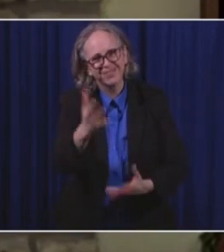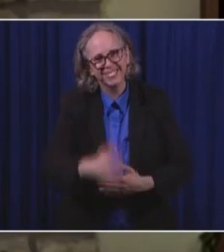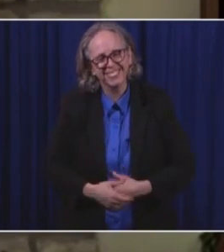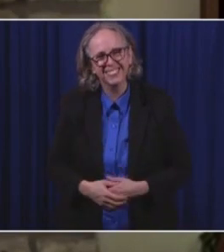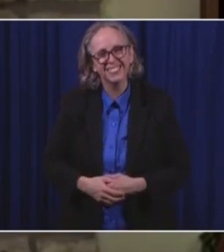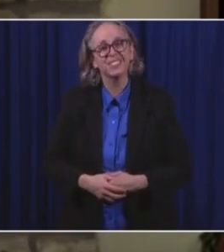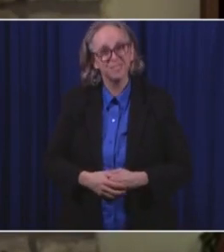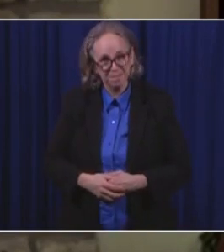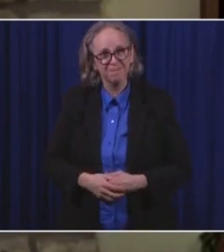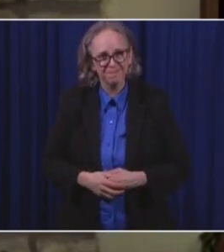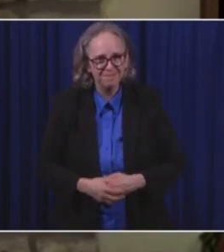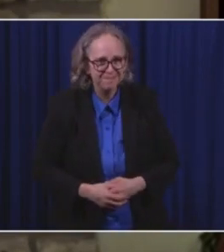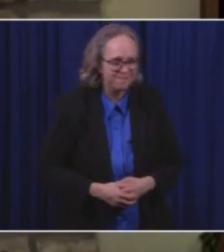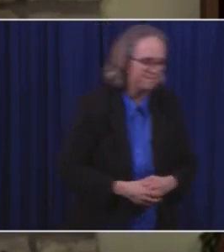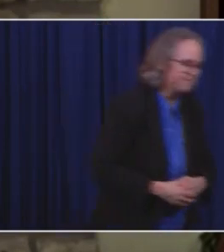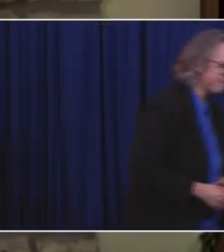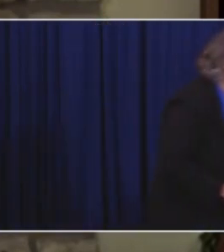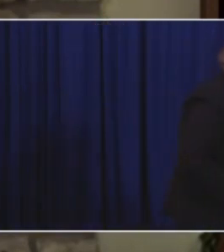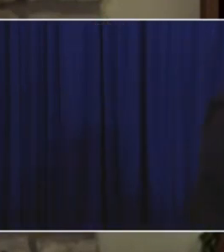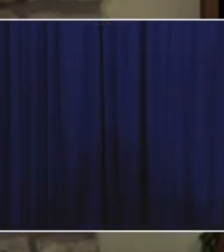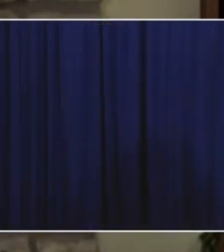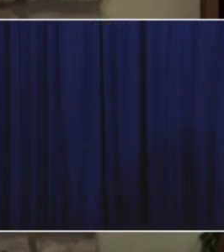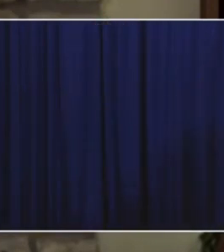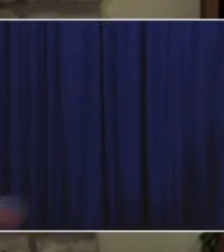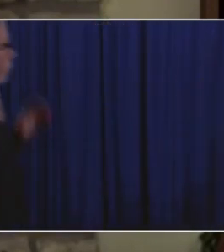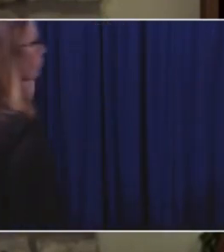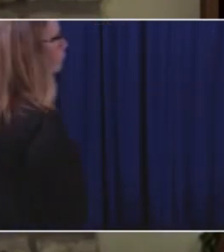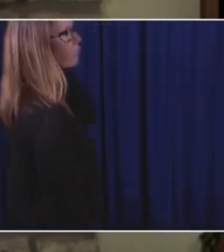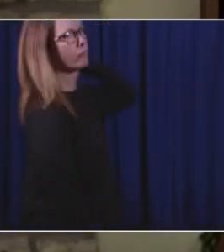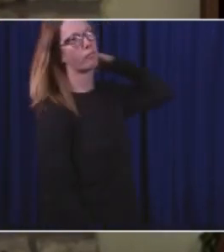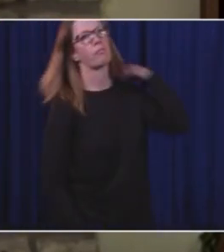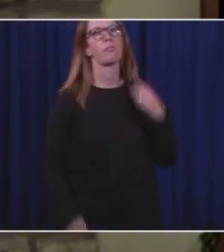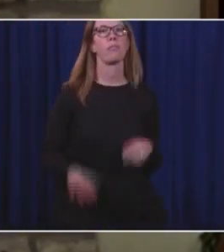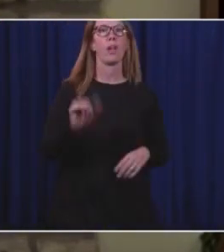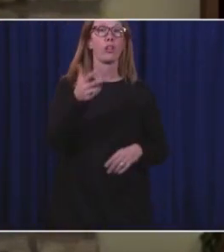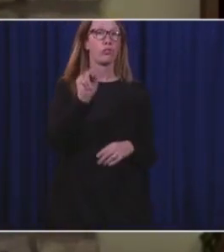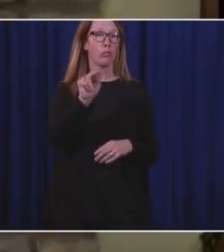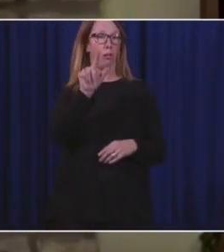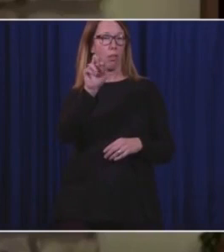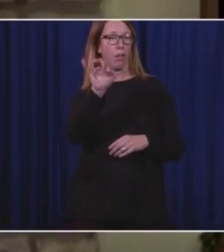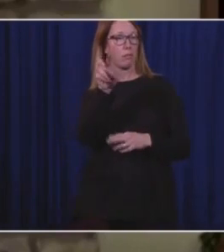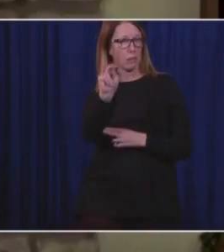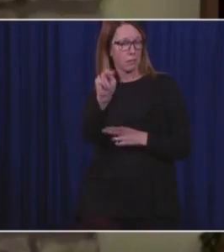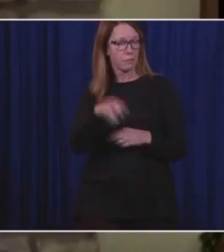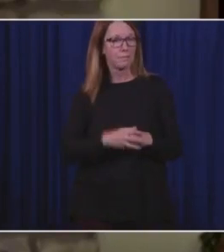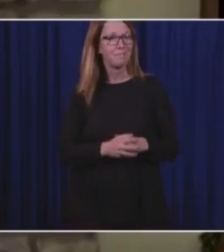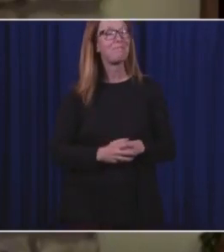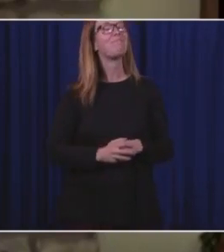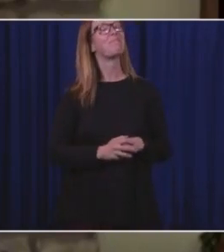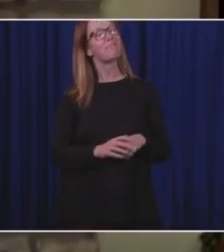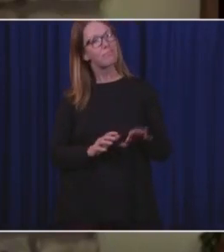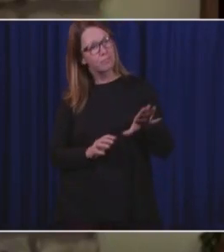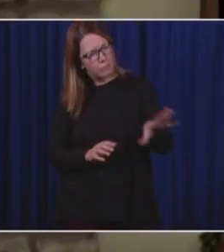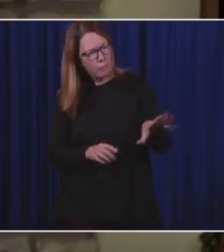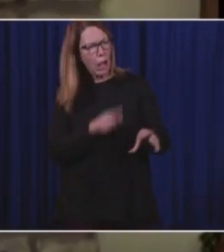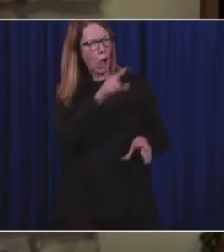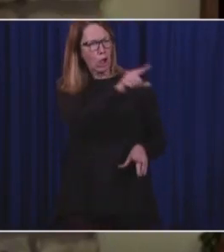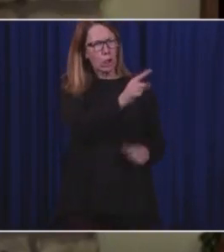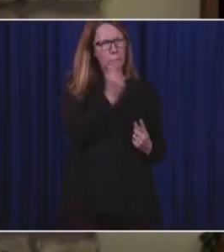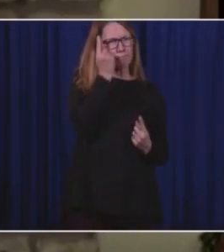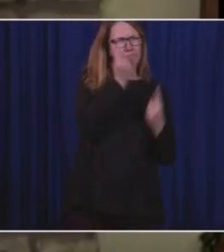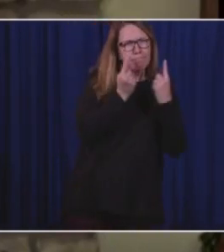Next question is from John London at WLWT in Cincinnati. Hey, John. Hi, Governor. Are you contemplating